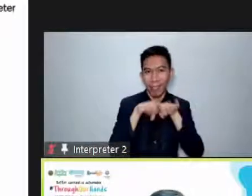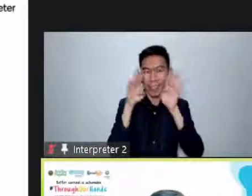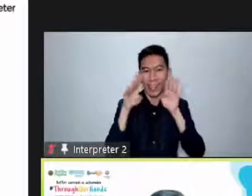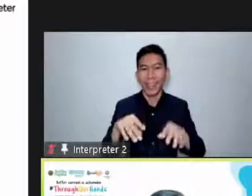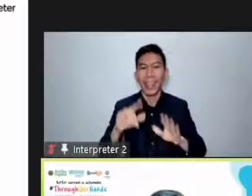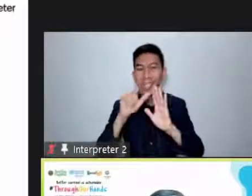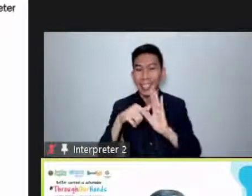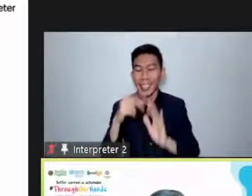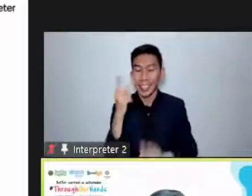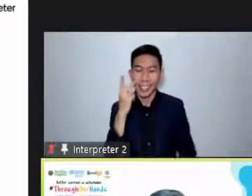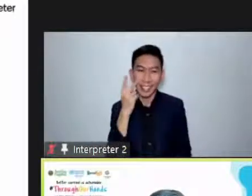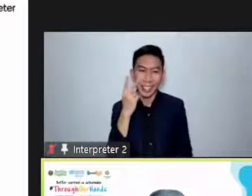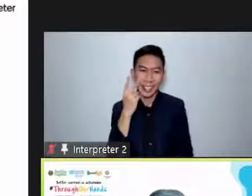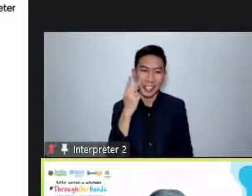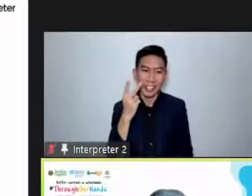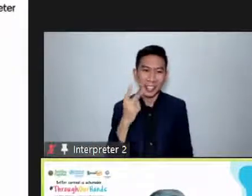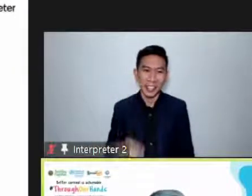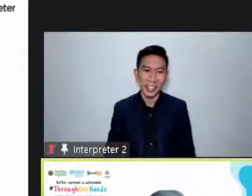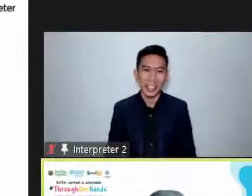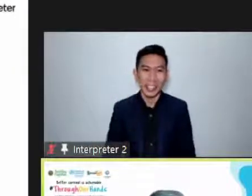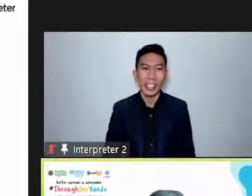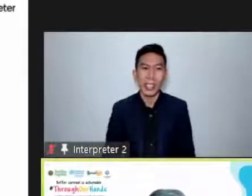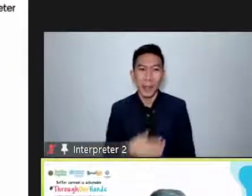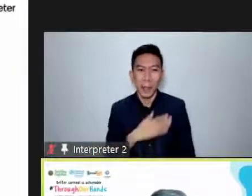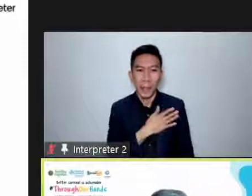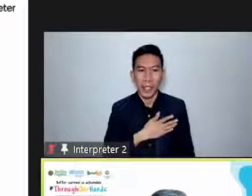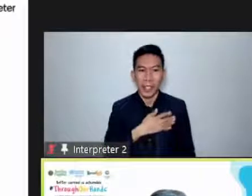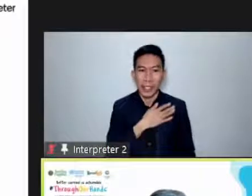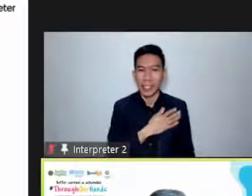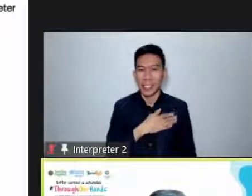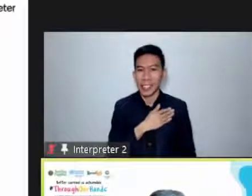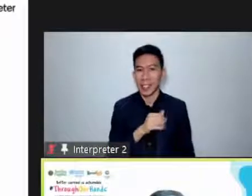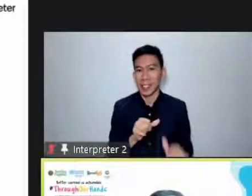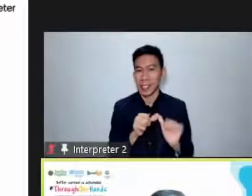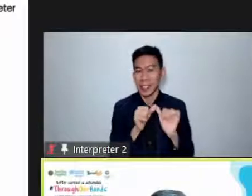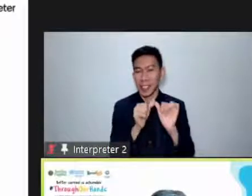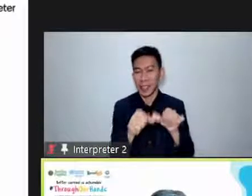end, we can look at this. Please keep on